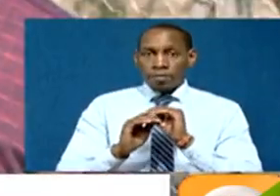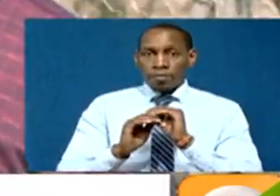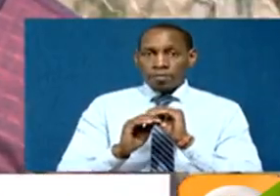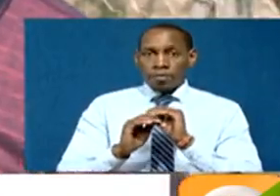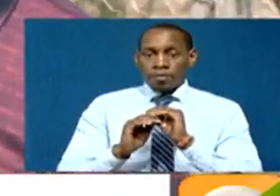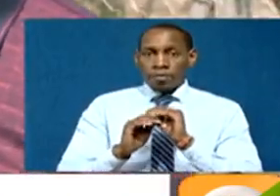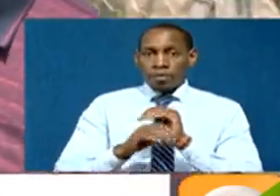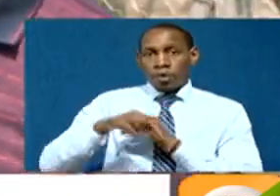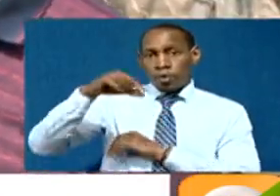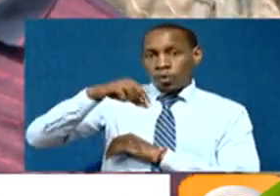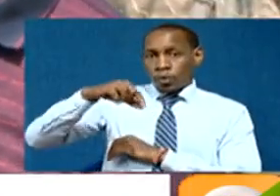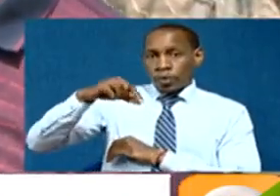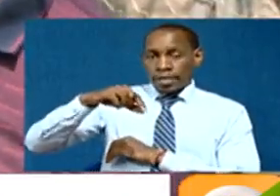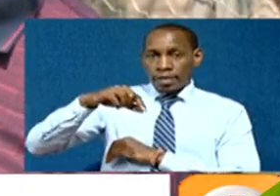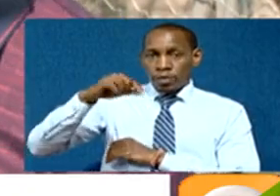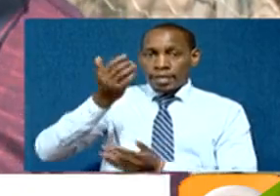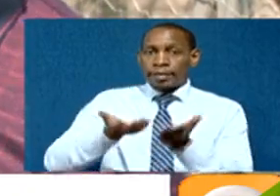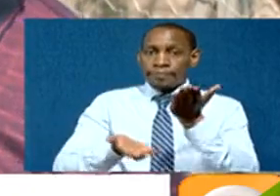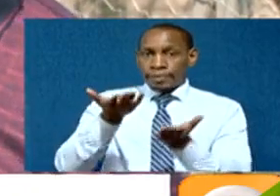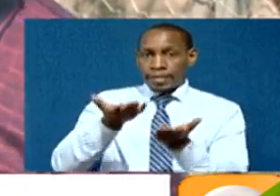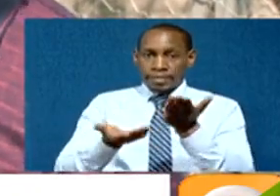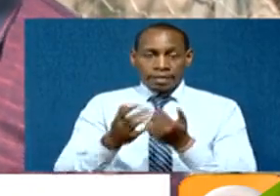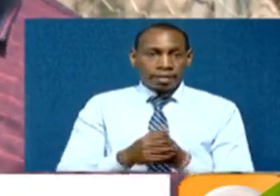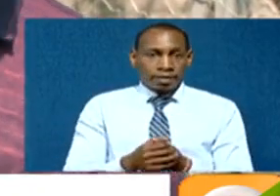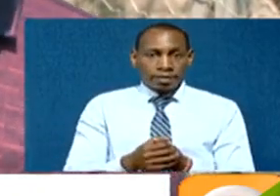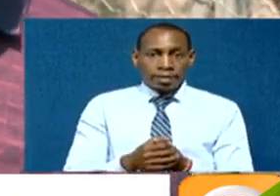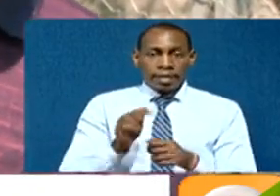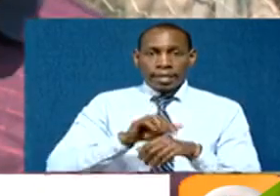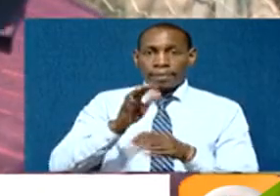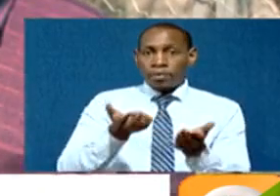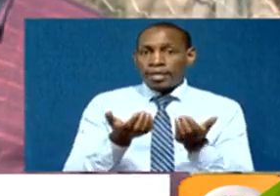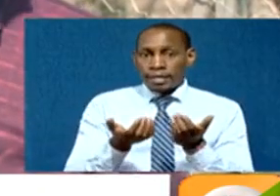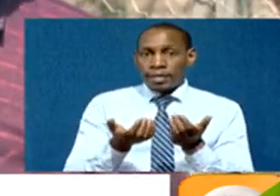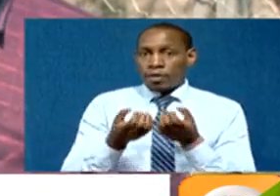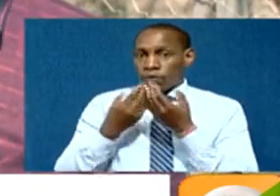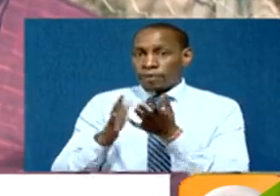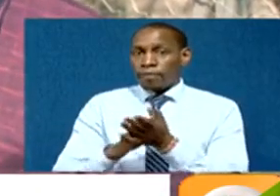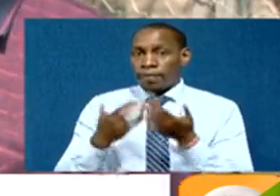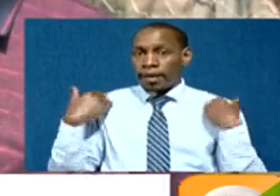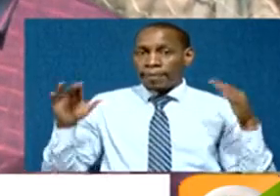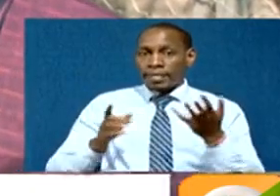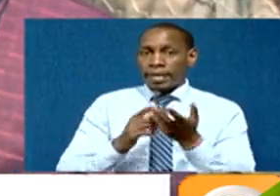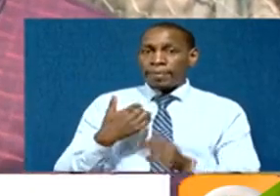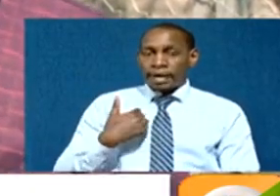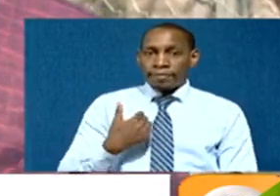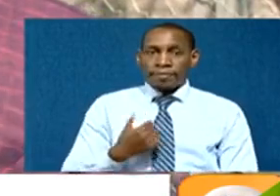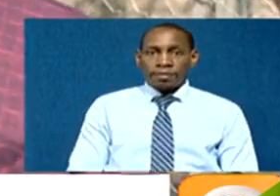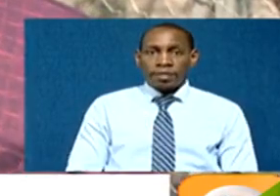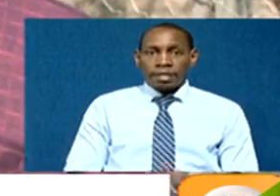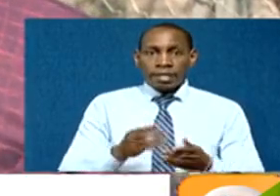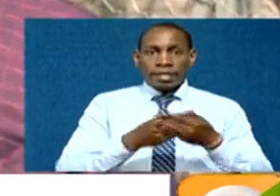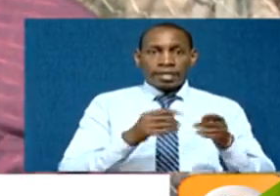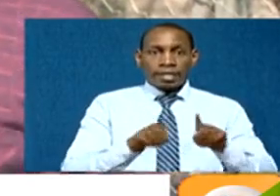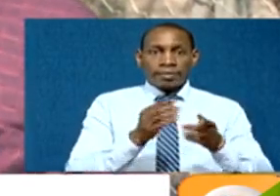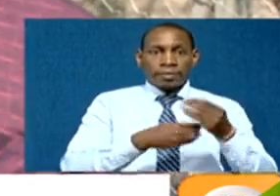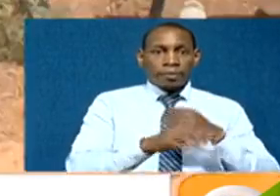the quarterly assessment. You need to tell them how many do you have, how many have you produced, how many have you